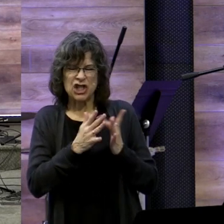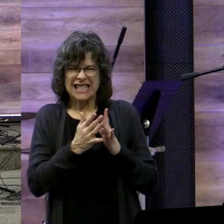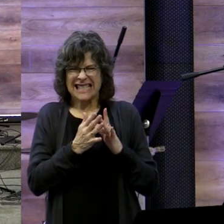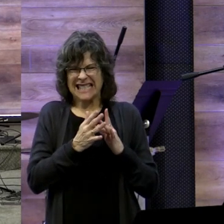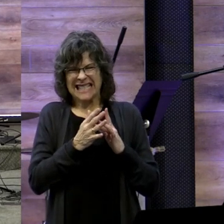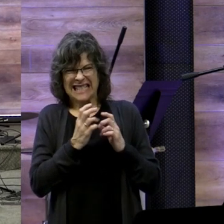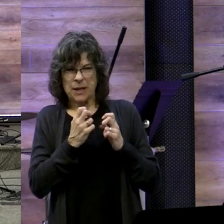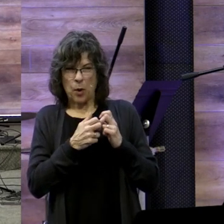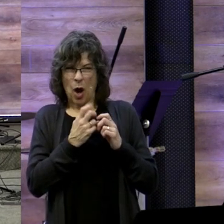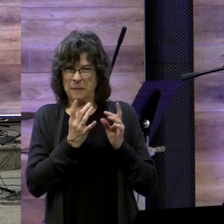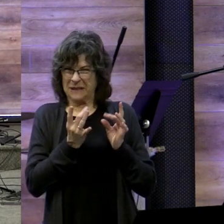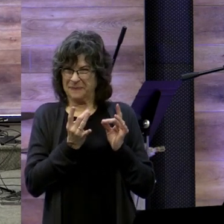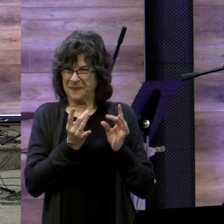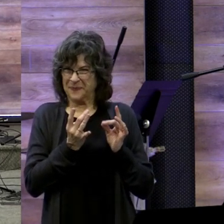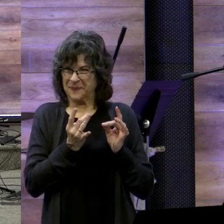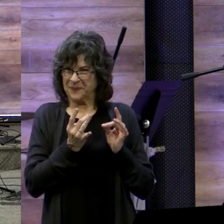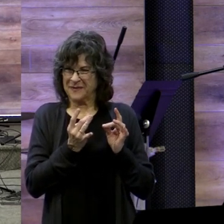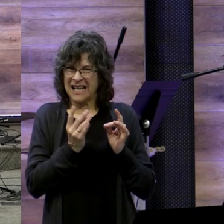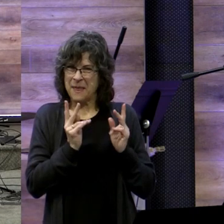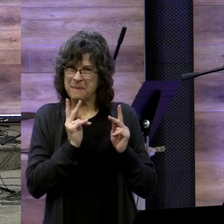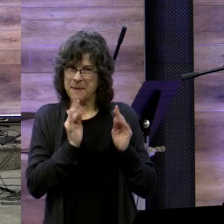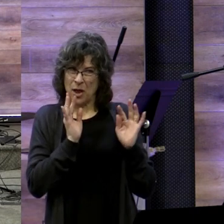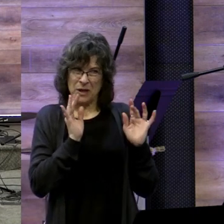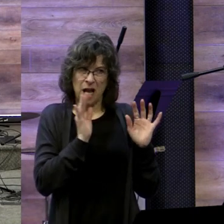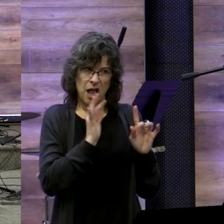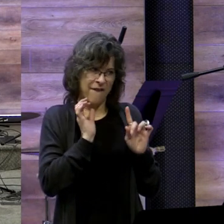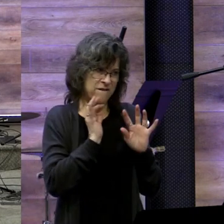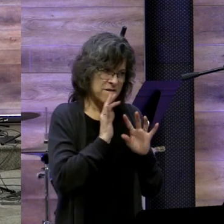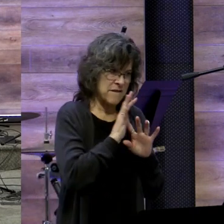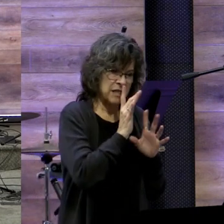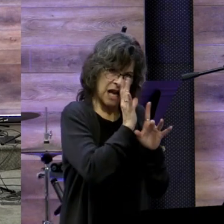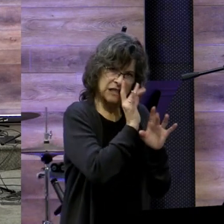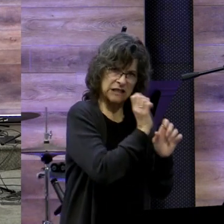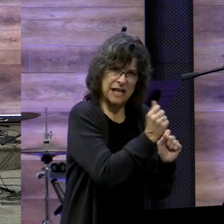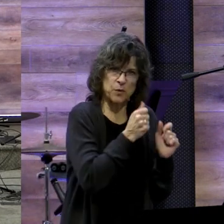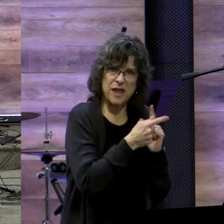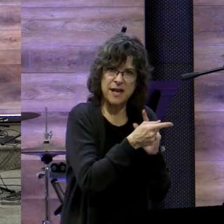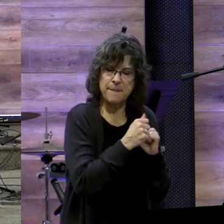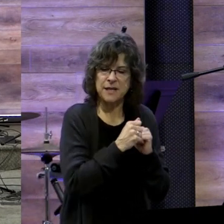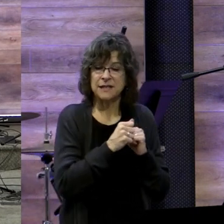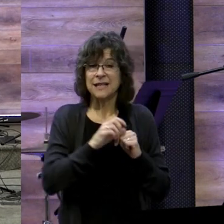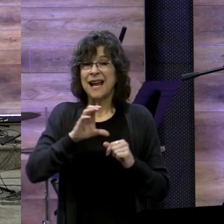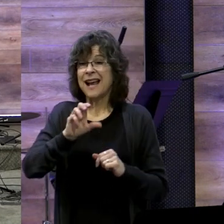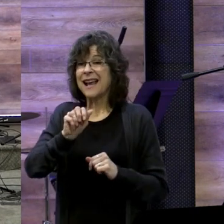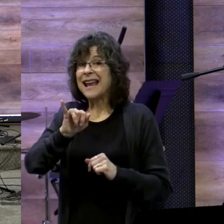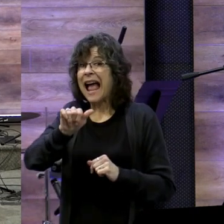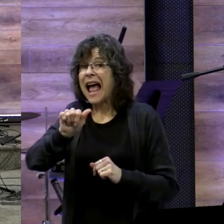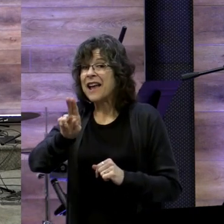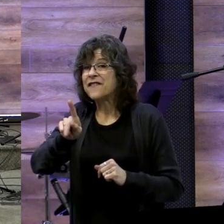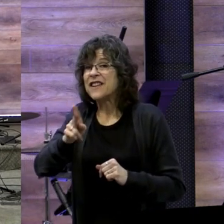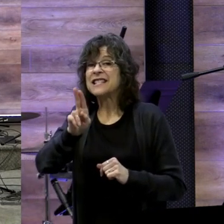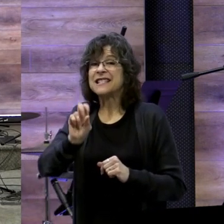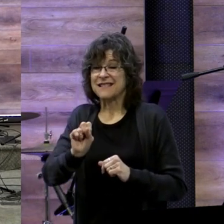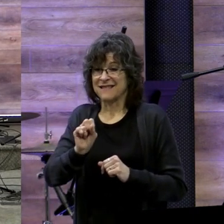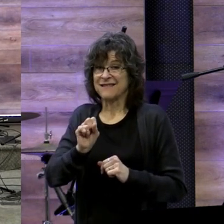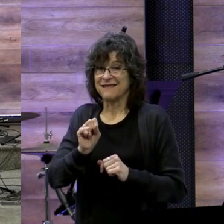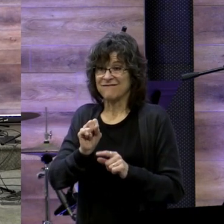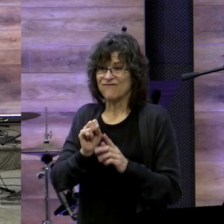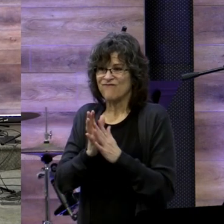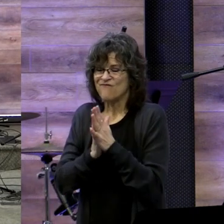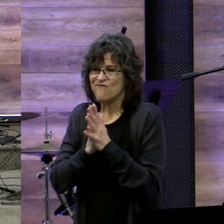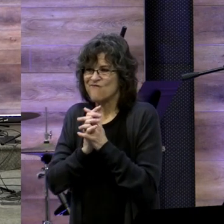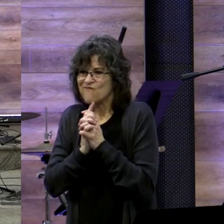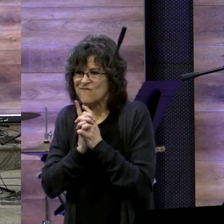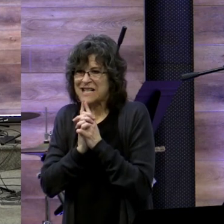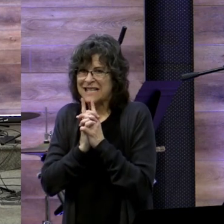of. He wasn't just going to go away. And Caiaphas, in his scheming, actually prophesies